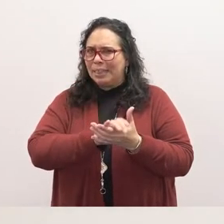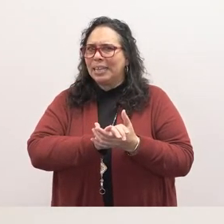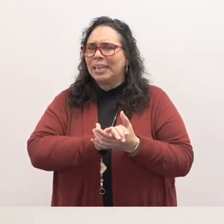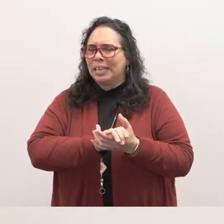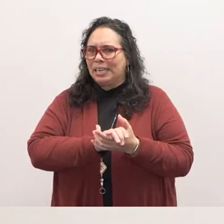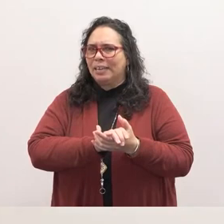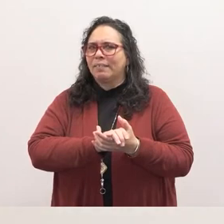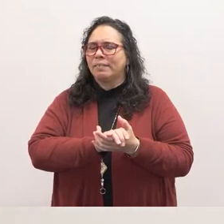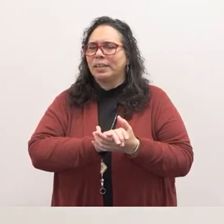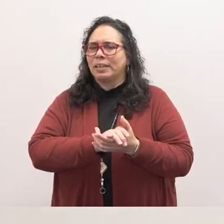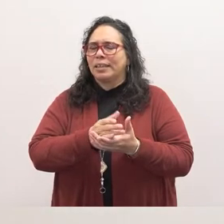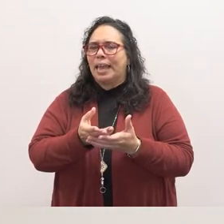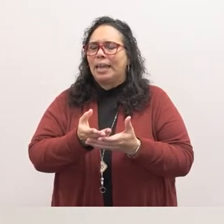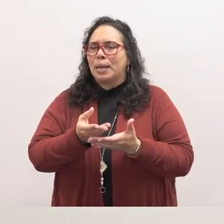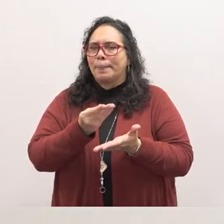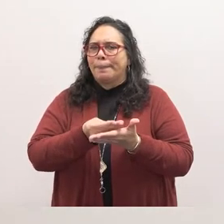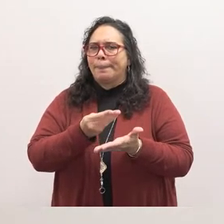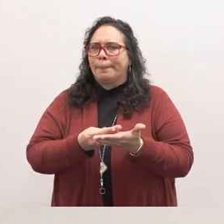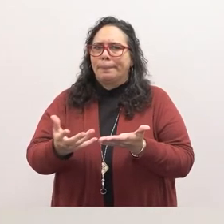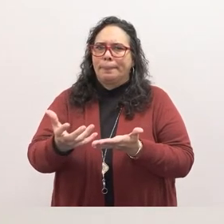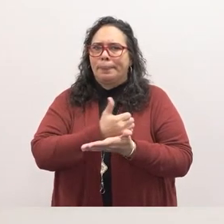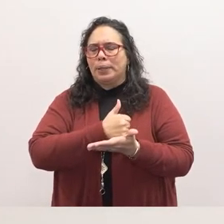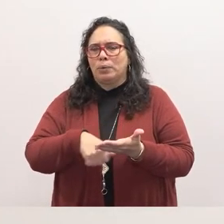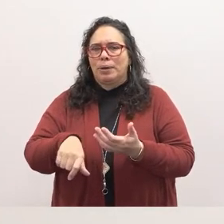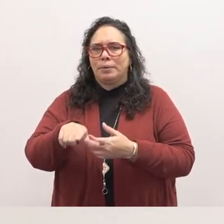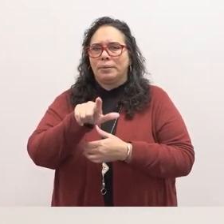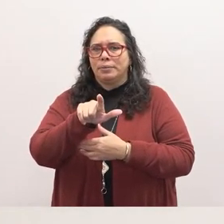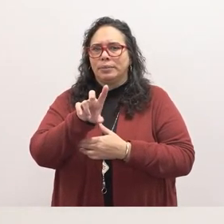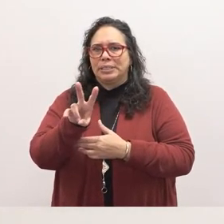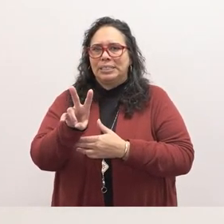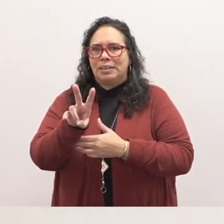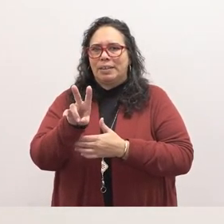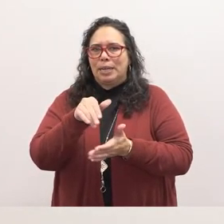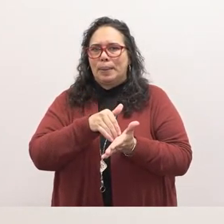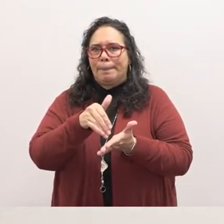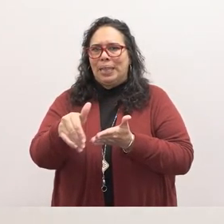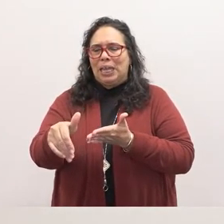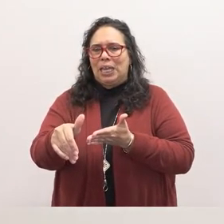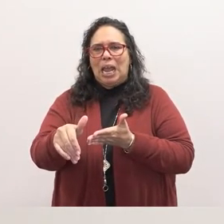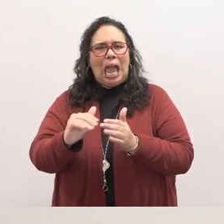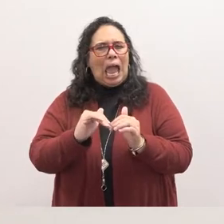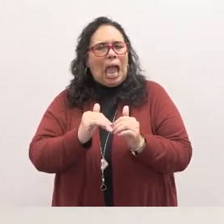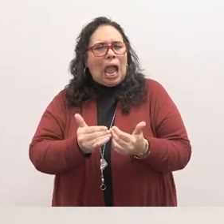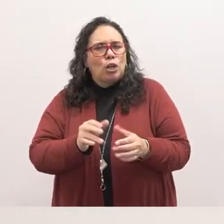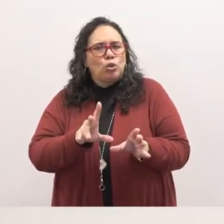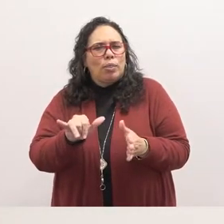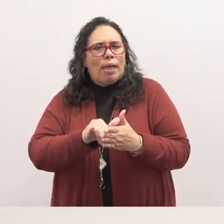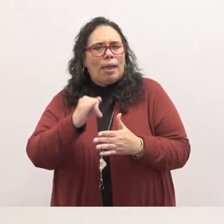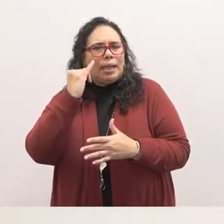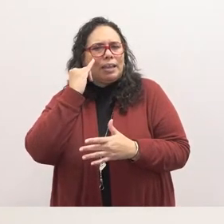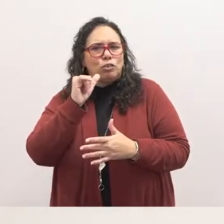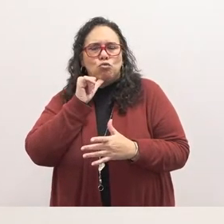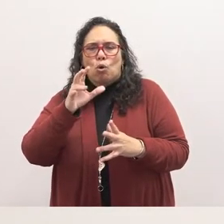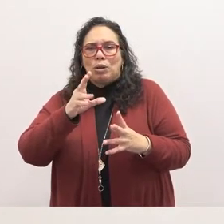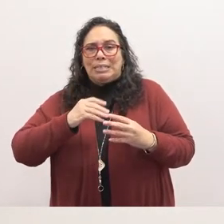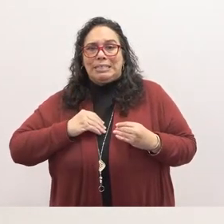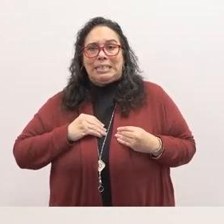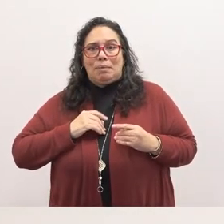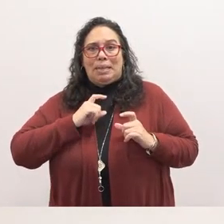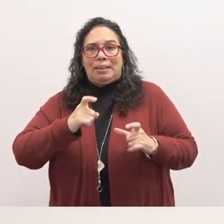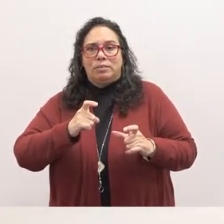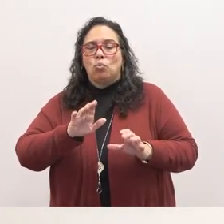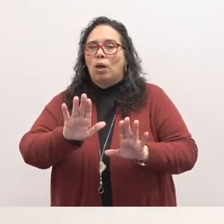they raised $27 million. How do you do that if you don't accept gifts? Well, campaign donations are